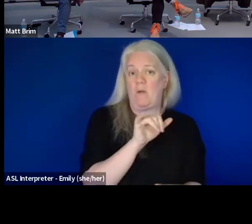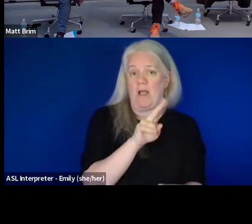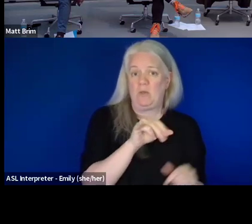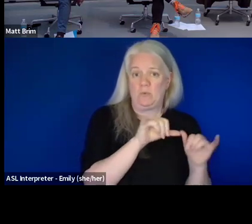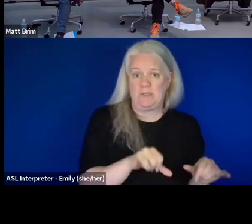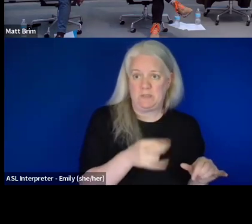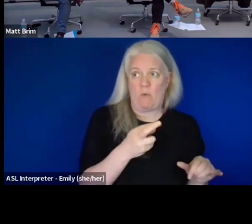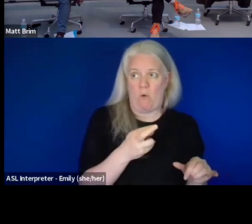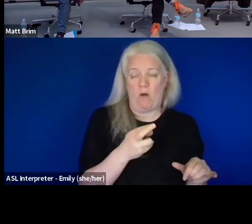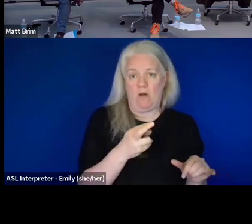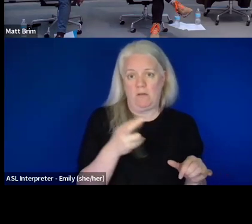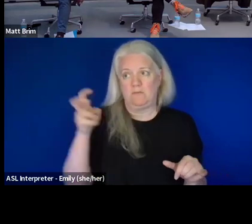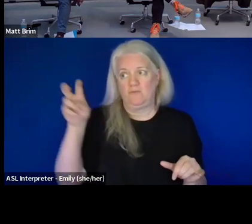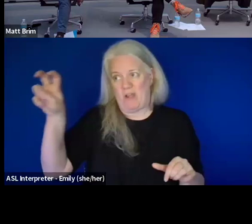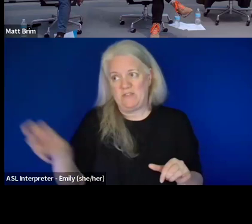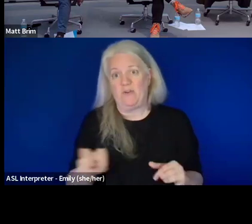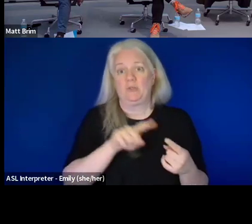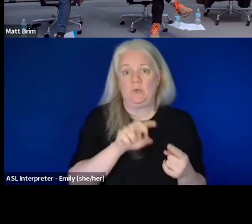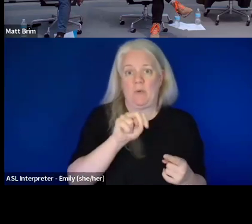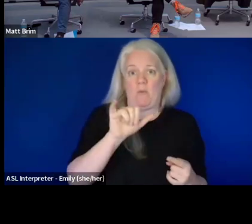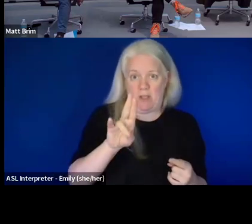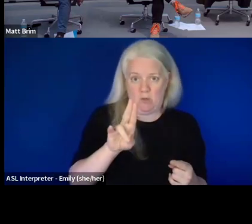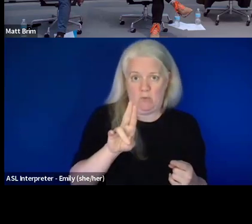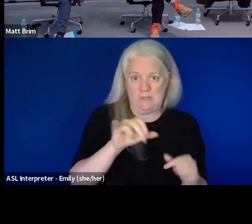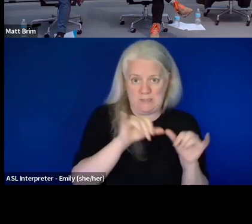they have been started, NYU will continue.